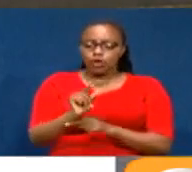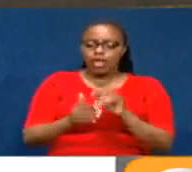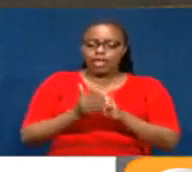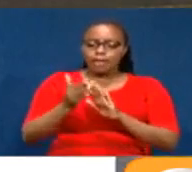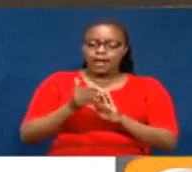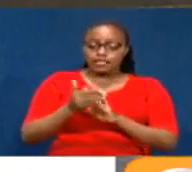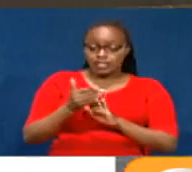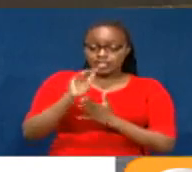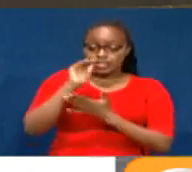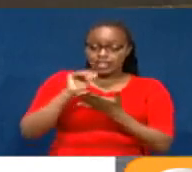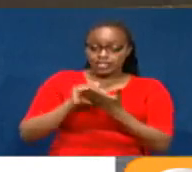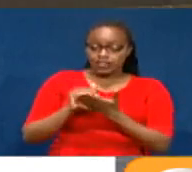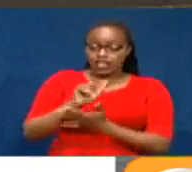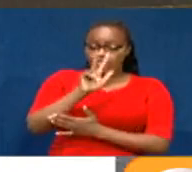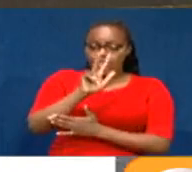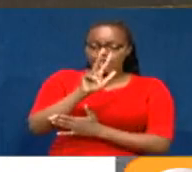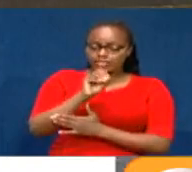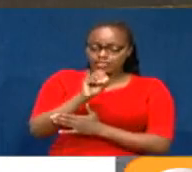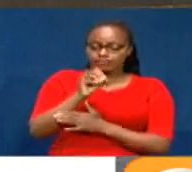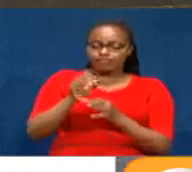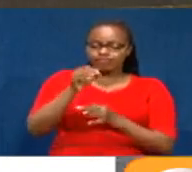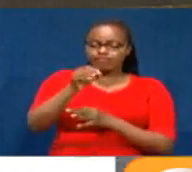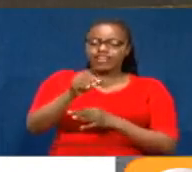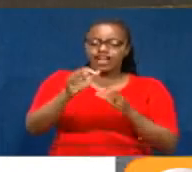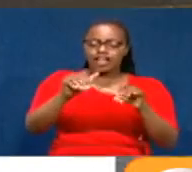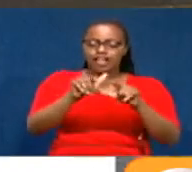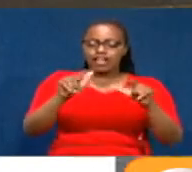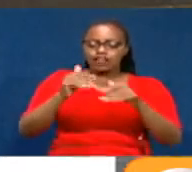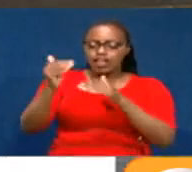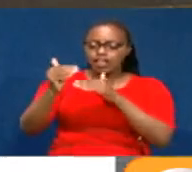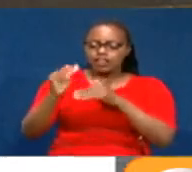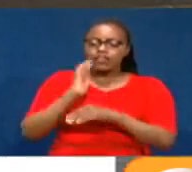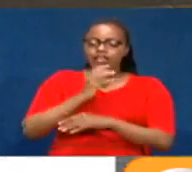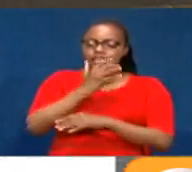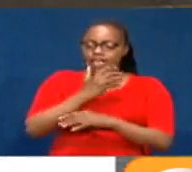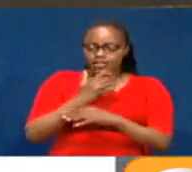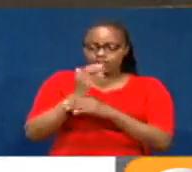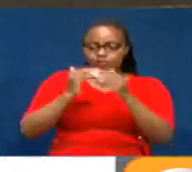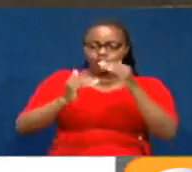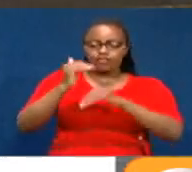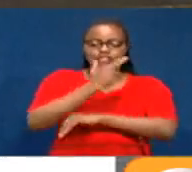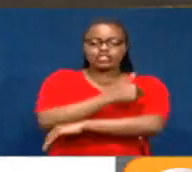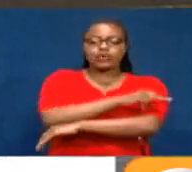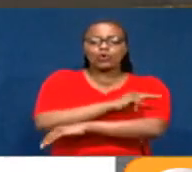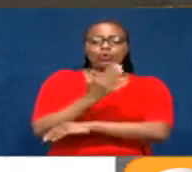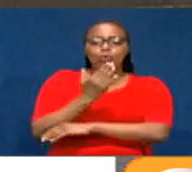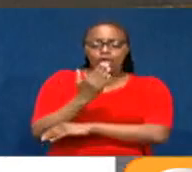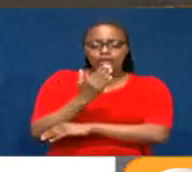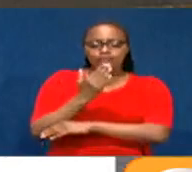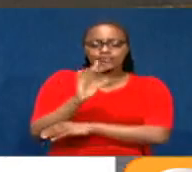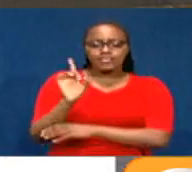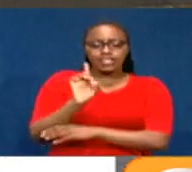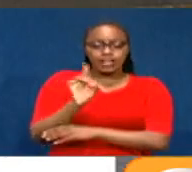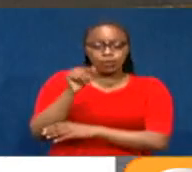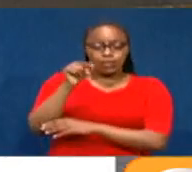emergency hub on a 30-acre piece of land adjacent to the Kenyatta University Teaching and Referral Hospital in Nairobi. The